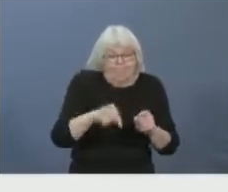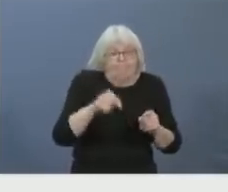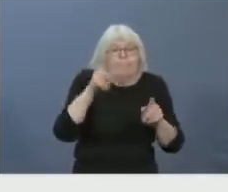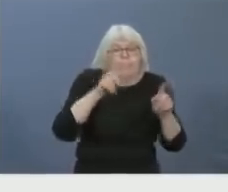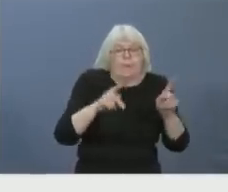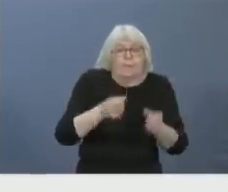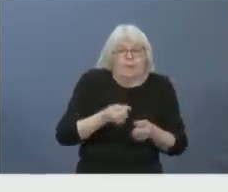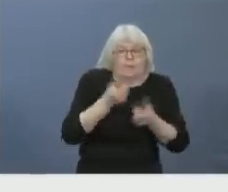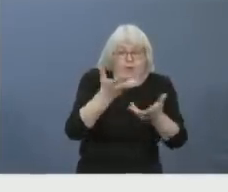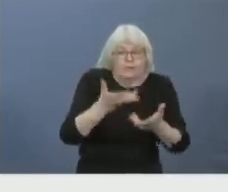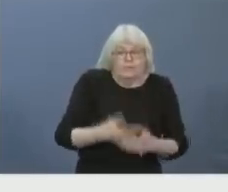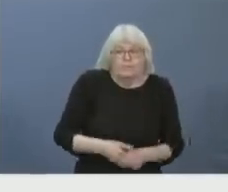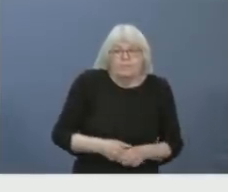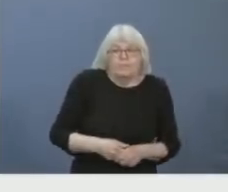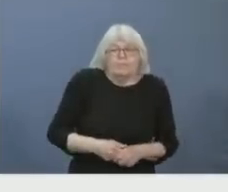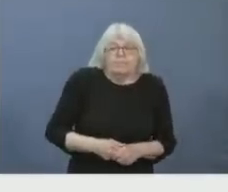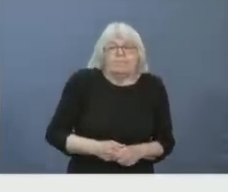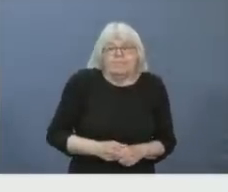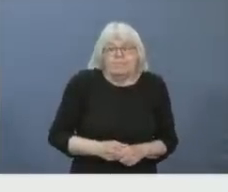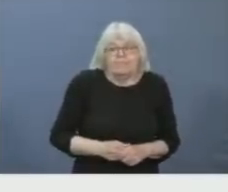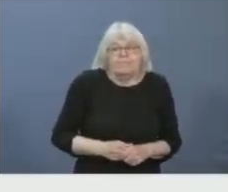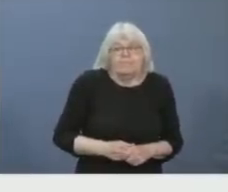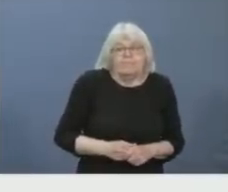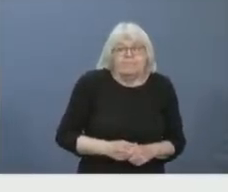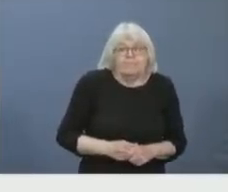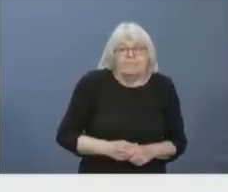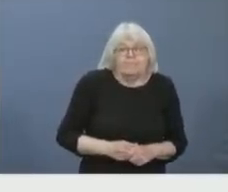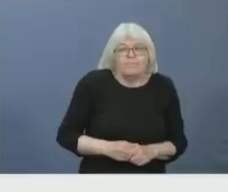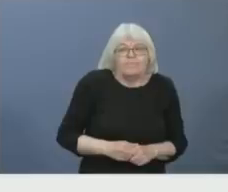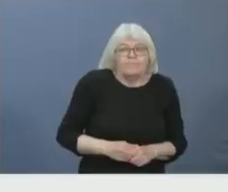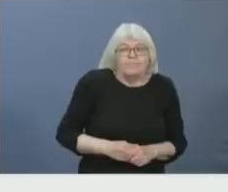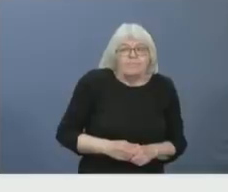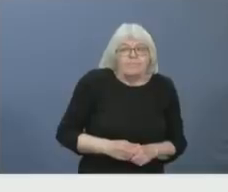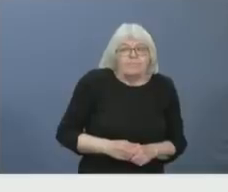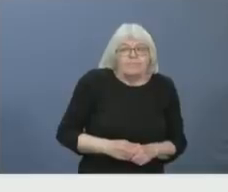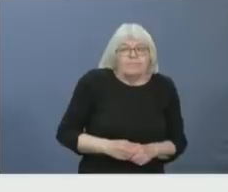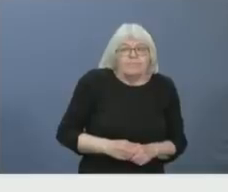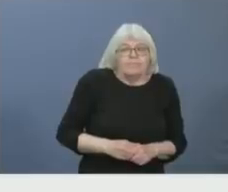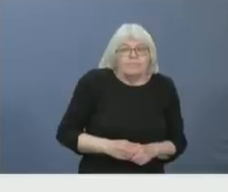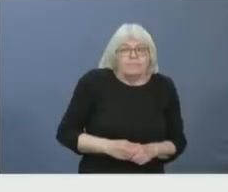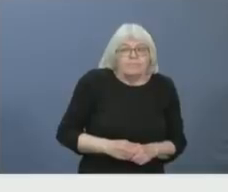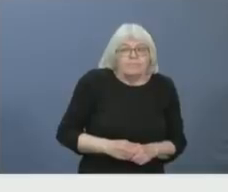I do, yes. Those 6 illegal fires, where were they set yesterday?